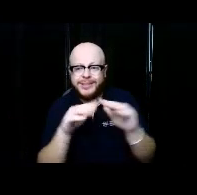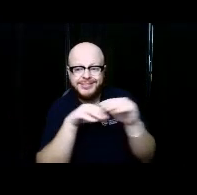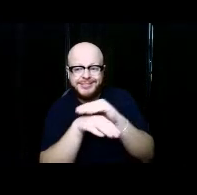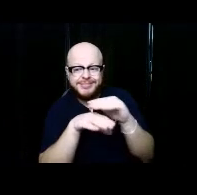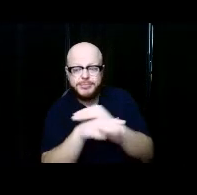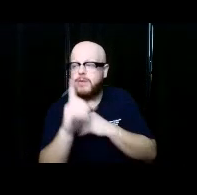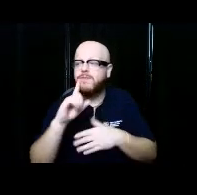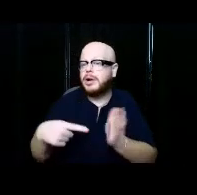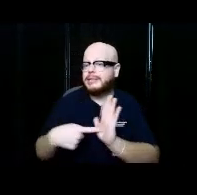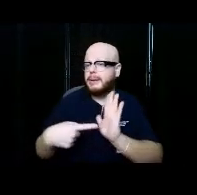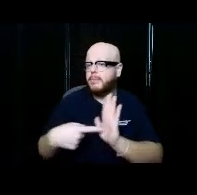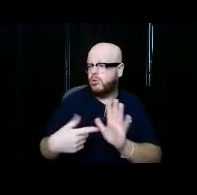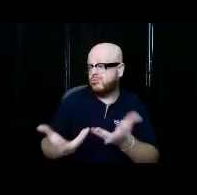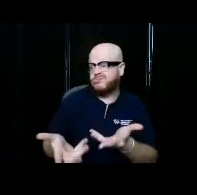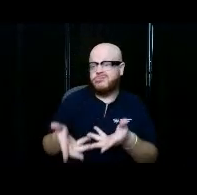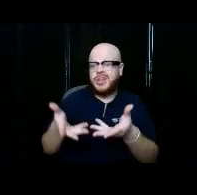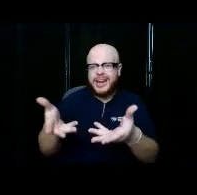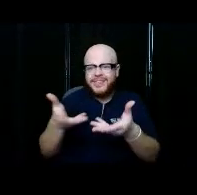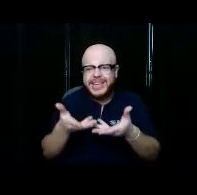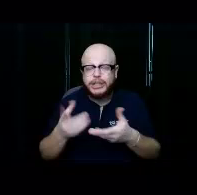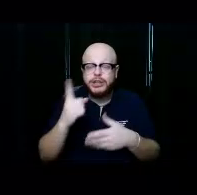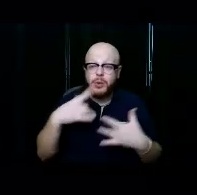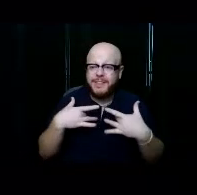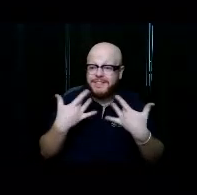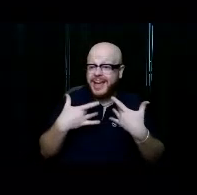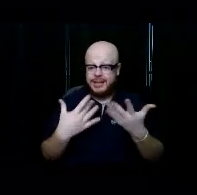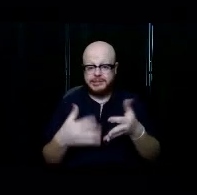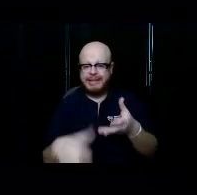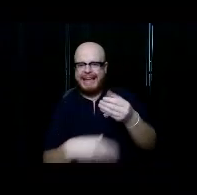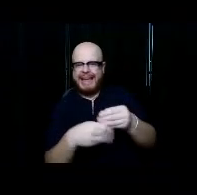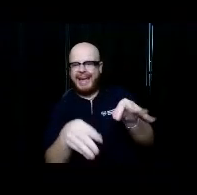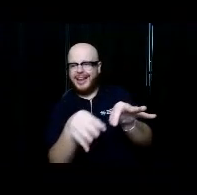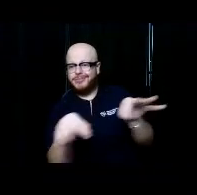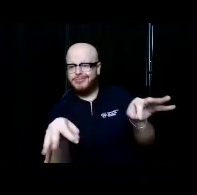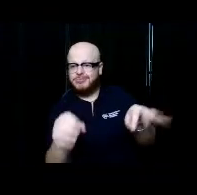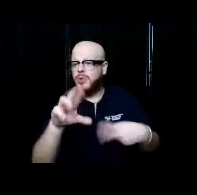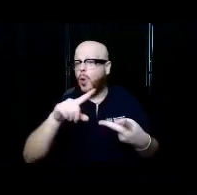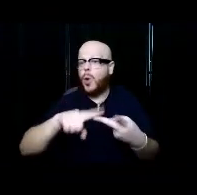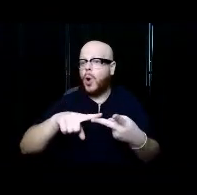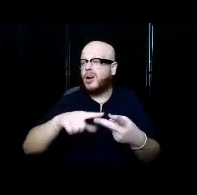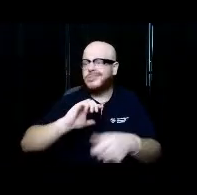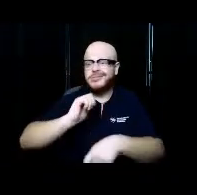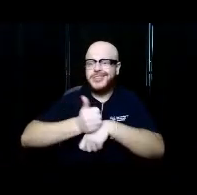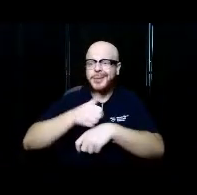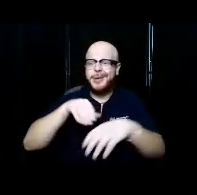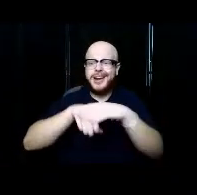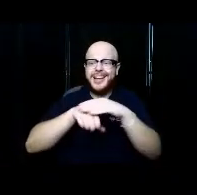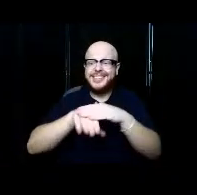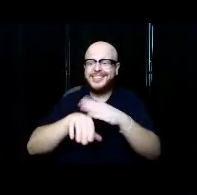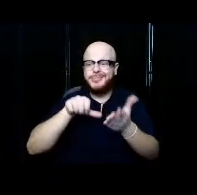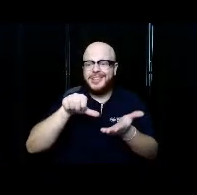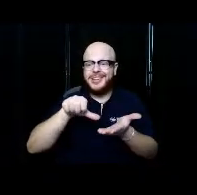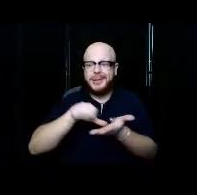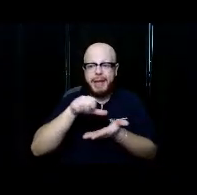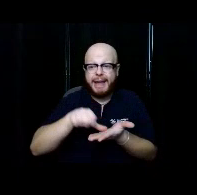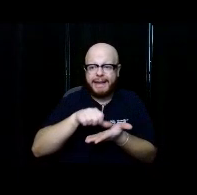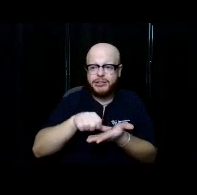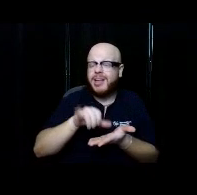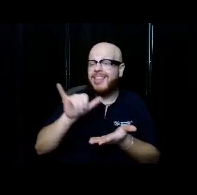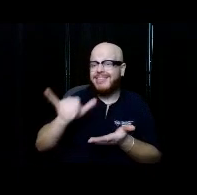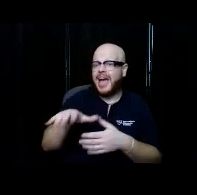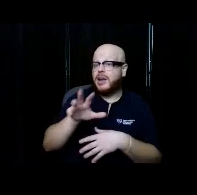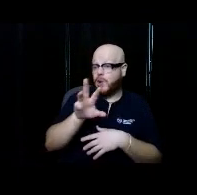events. An accessibility webpage organizes the accessibility features and services a venue offers into